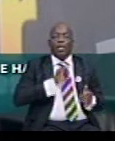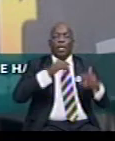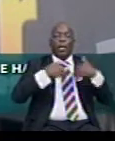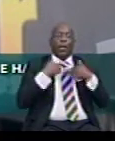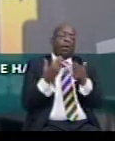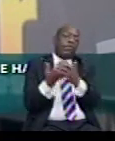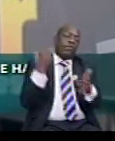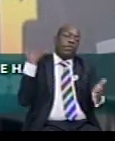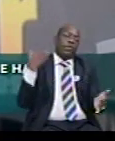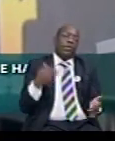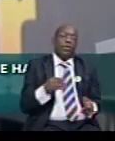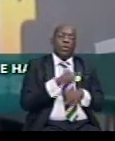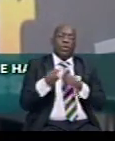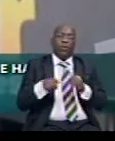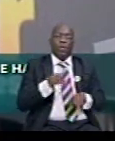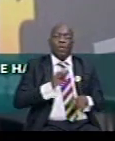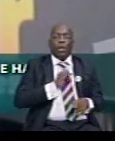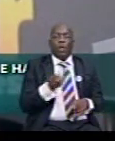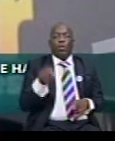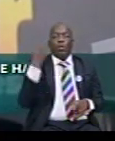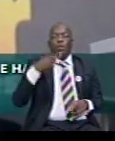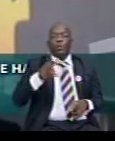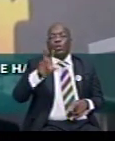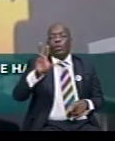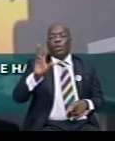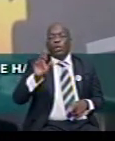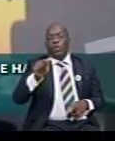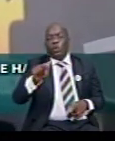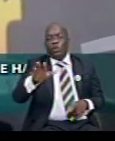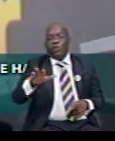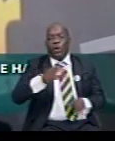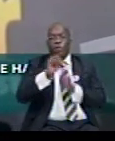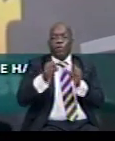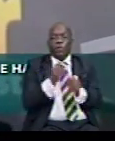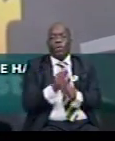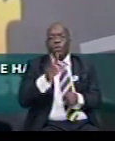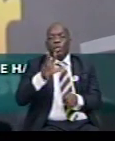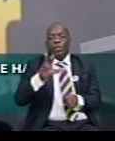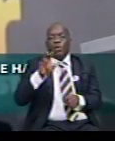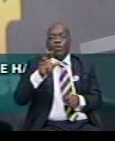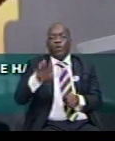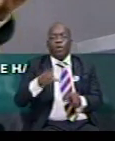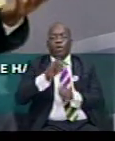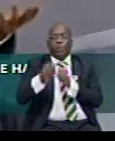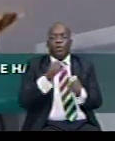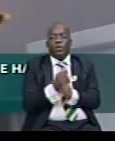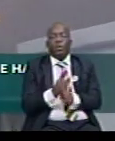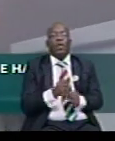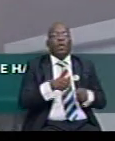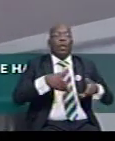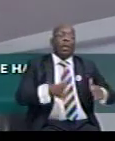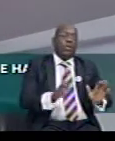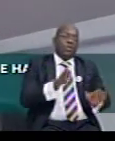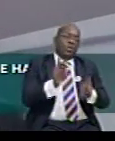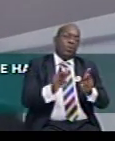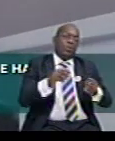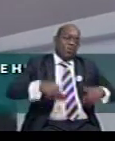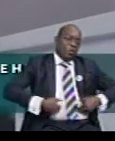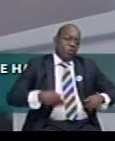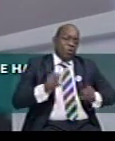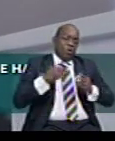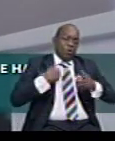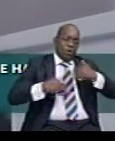35? Let the young people continue to do it. And I want to relax a little bit. You understand? When you